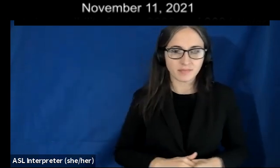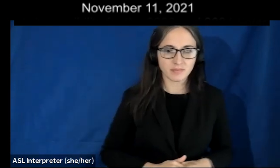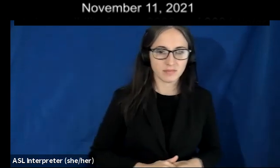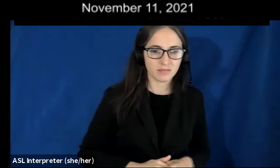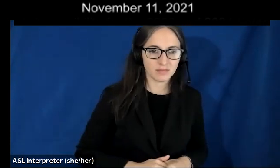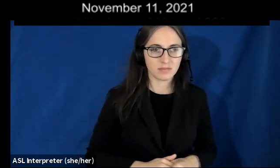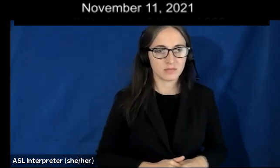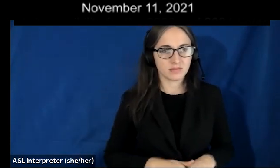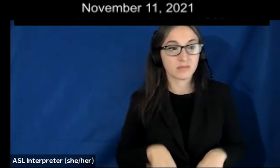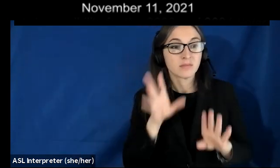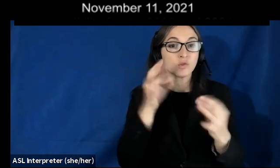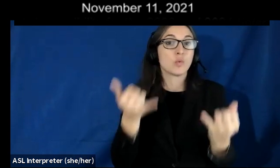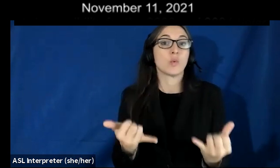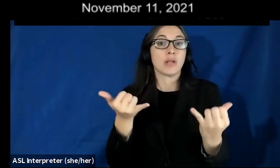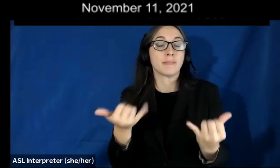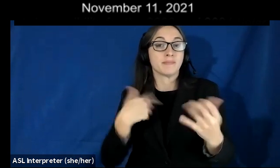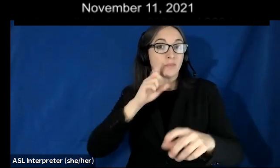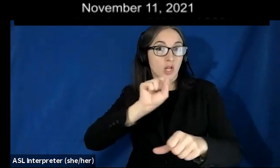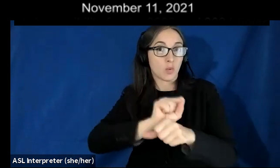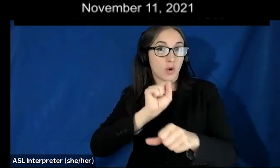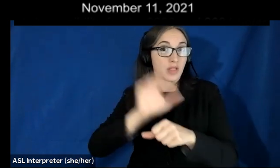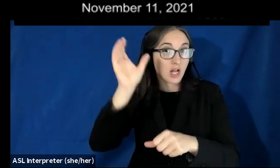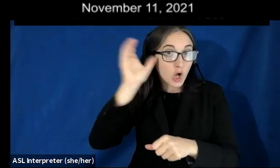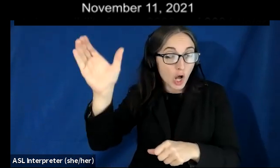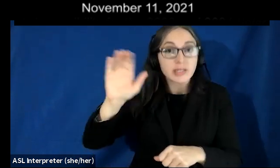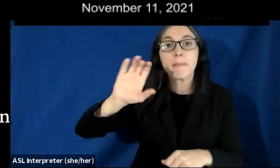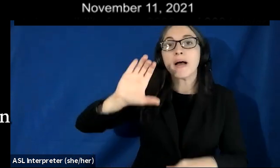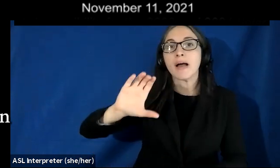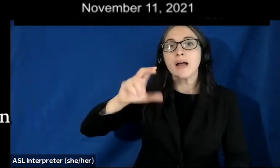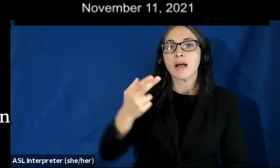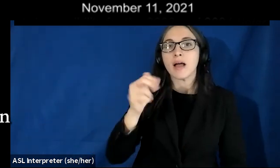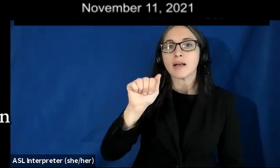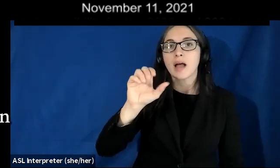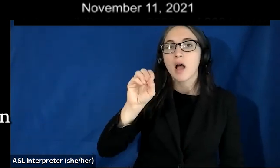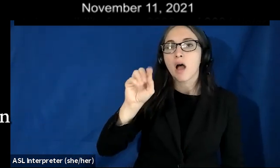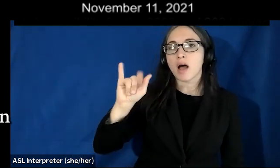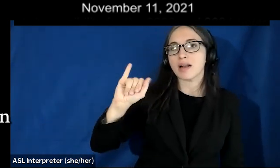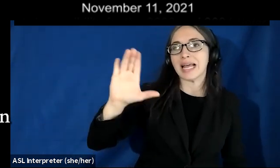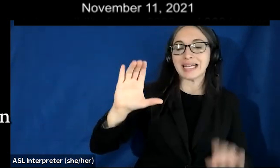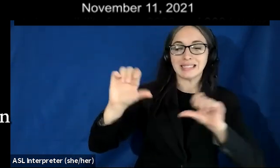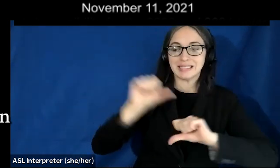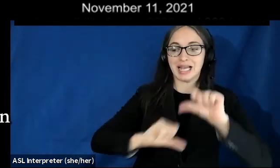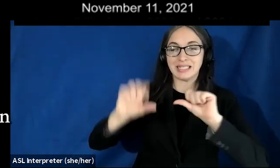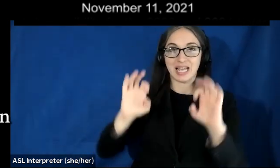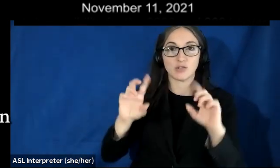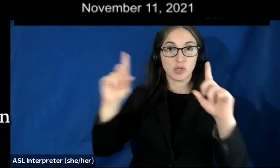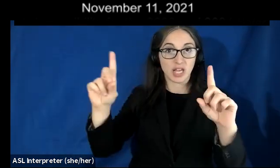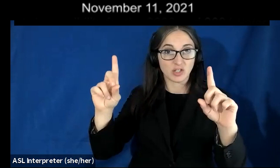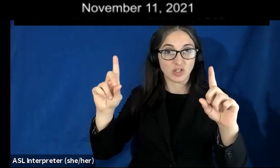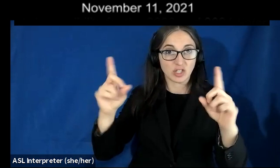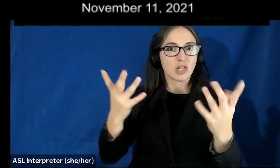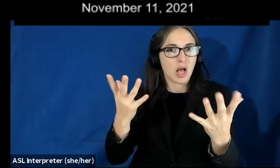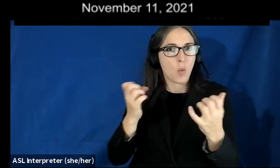I am working on the concept of chaotic science education in order to make science education more